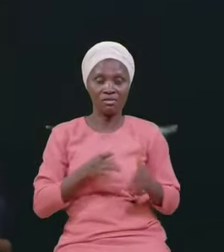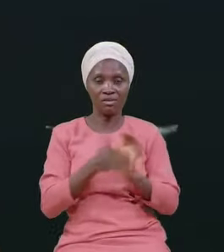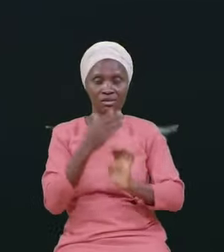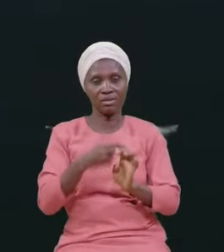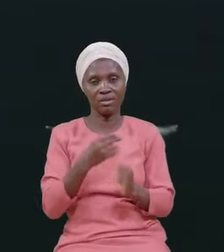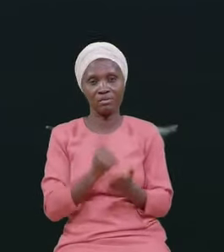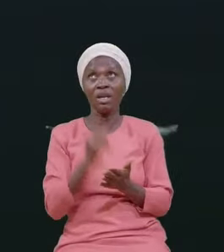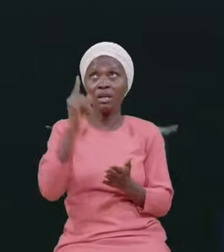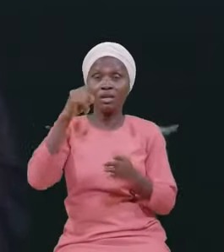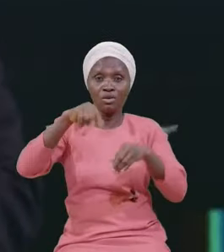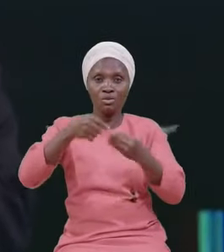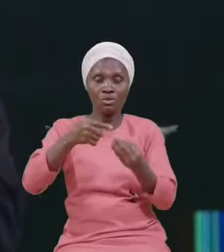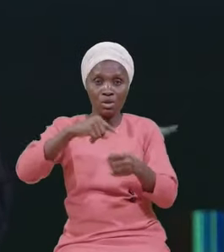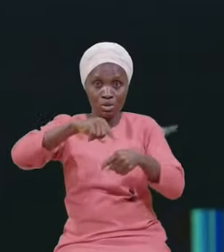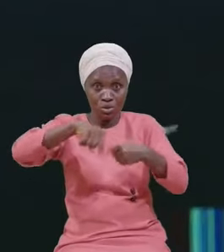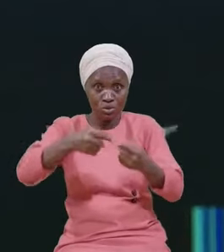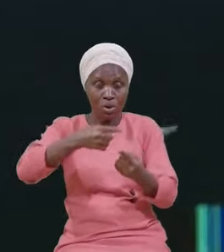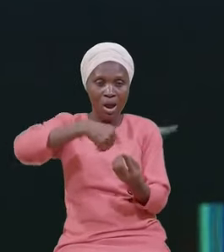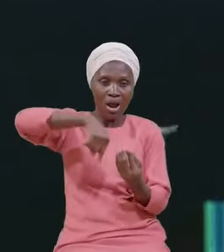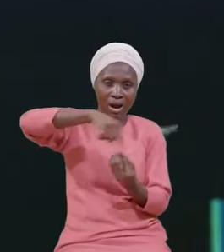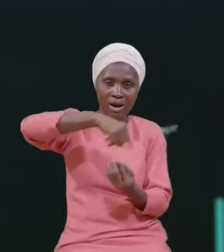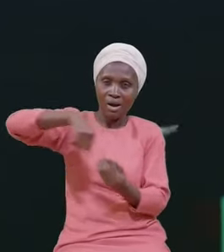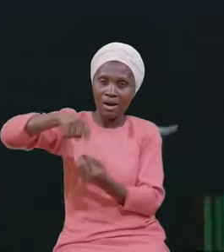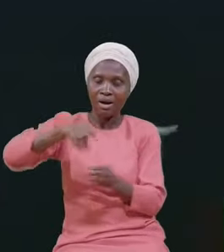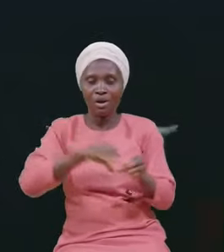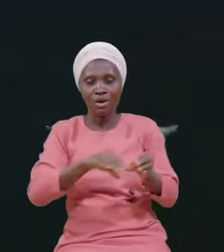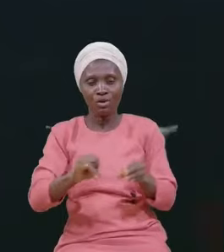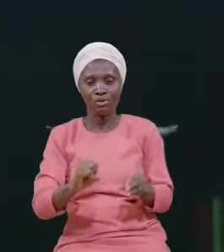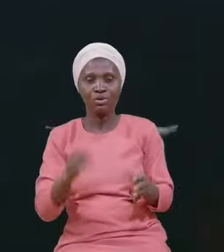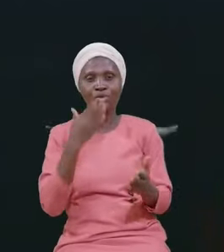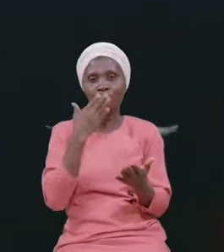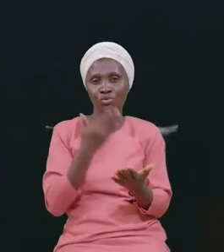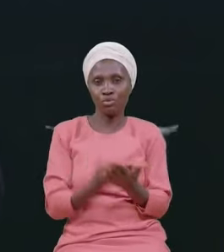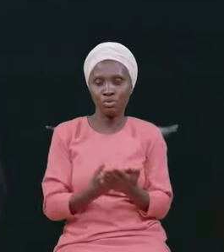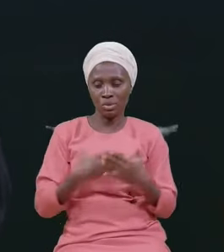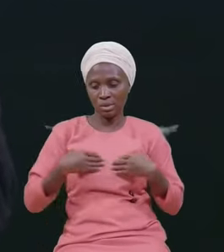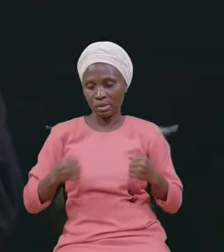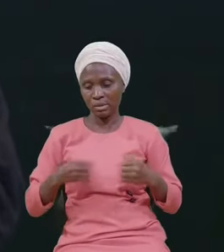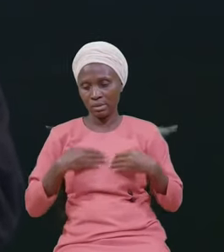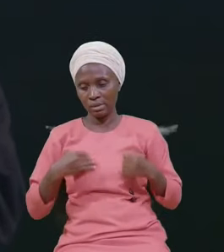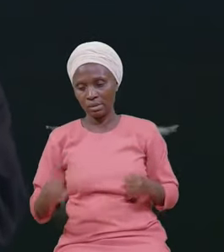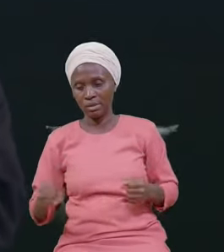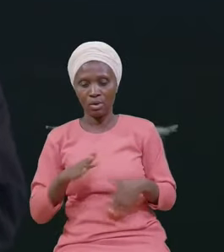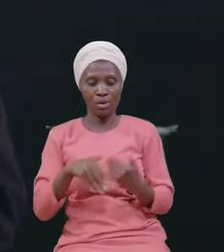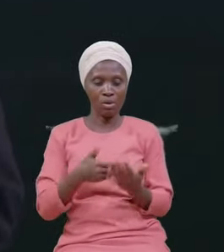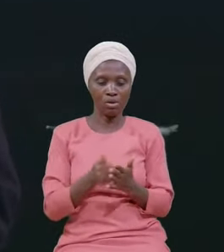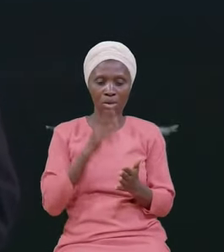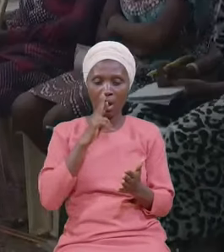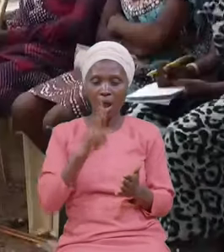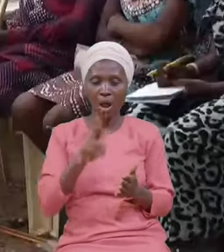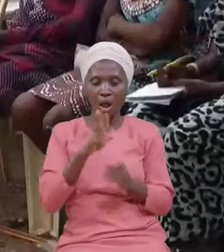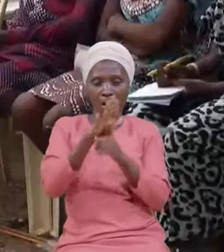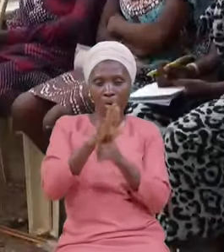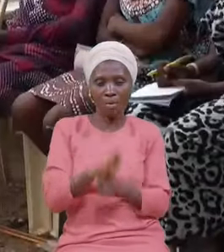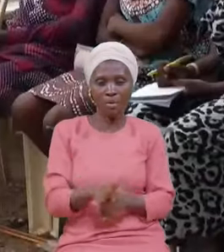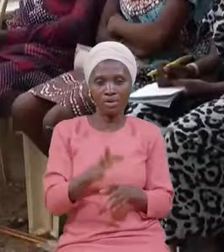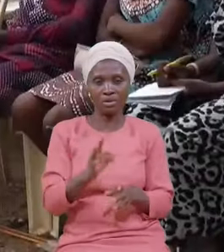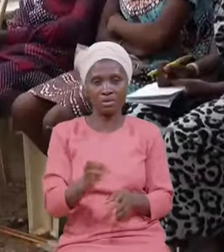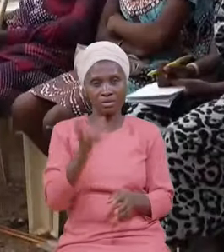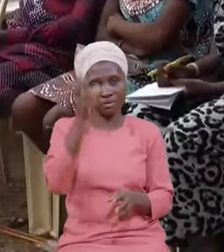healing and healing all that oppressed of tell